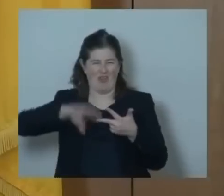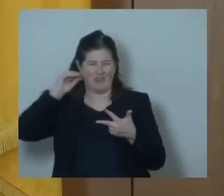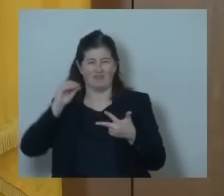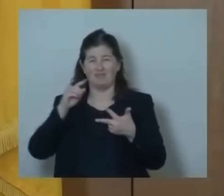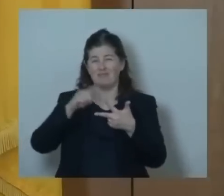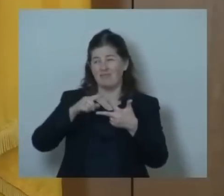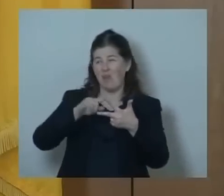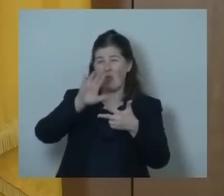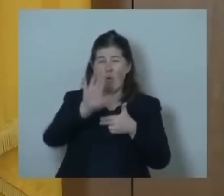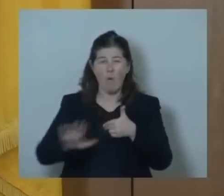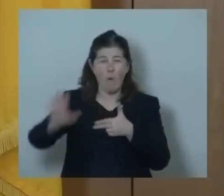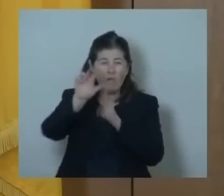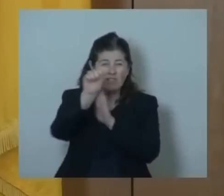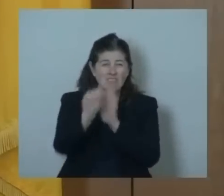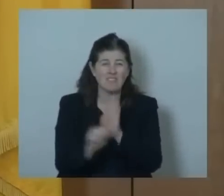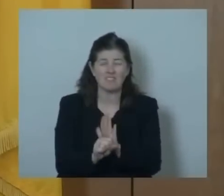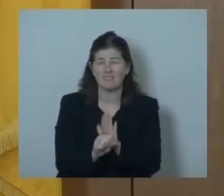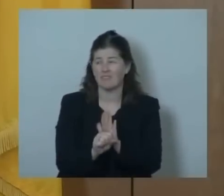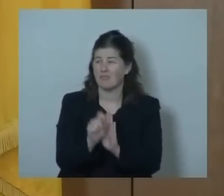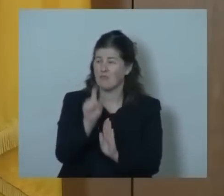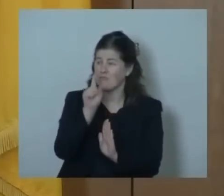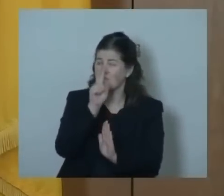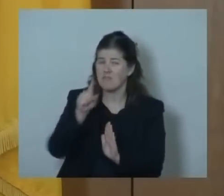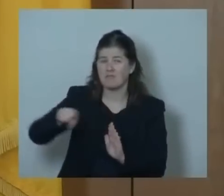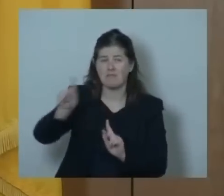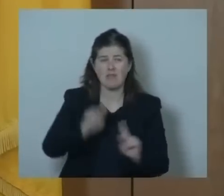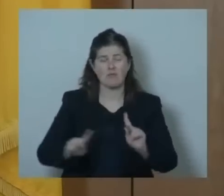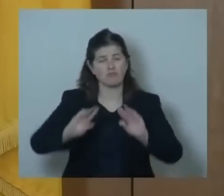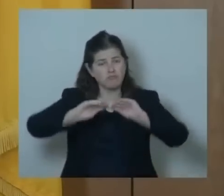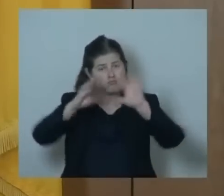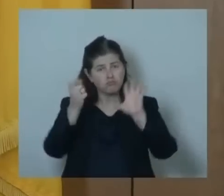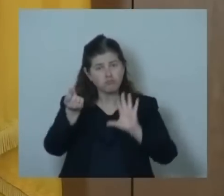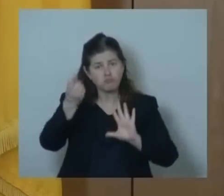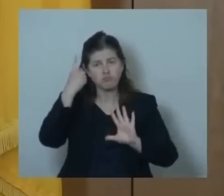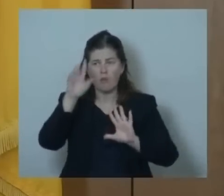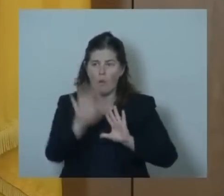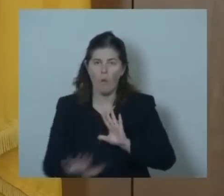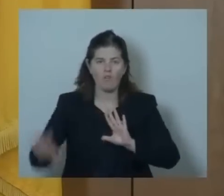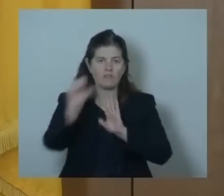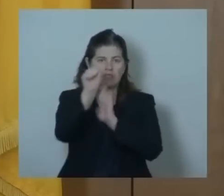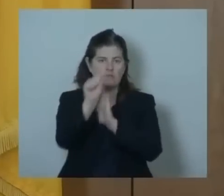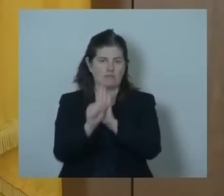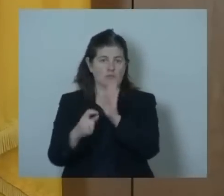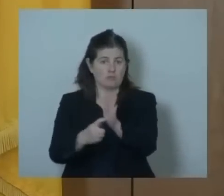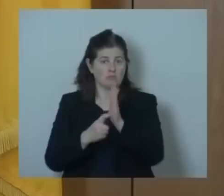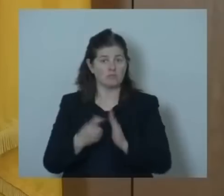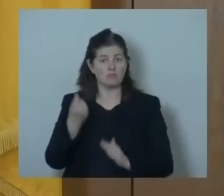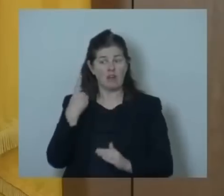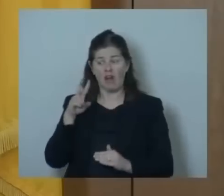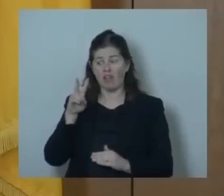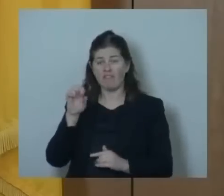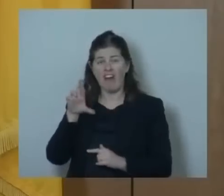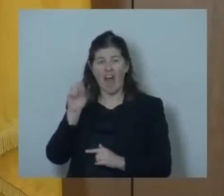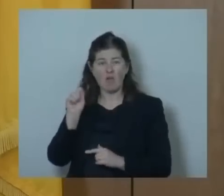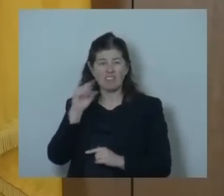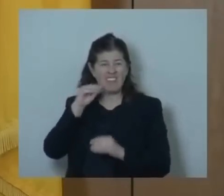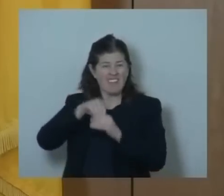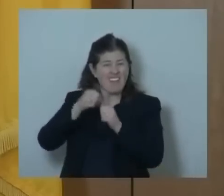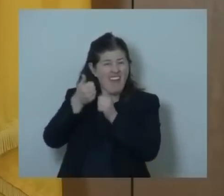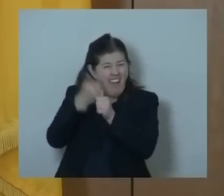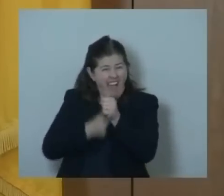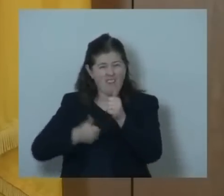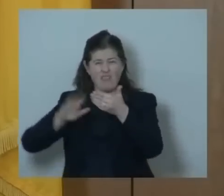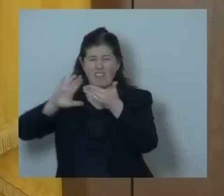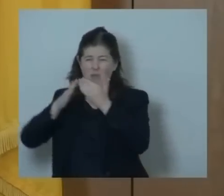state. I need folks to really be clear about that. The virus is in every county or